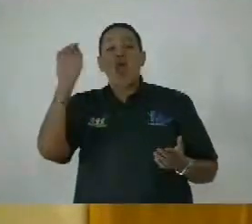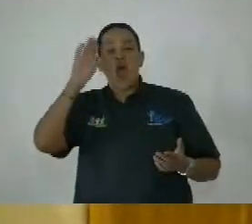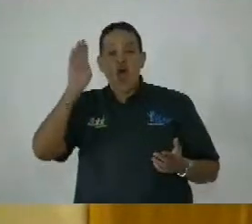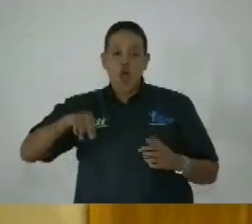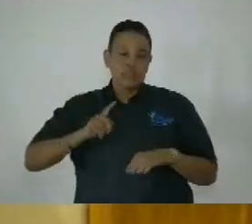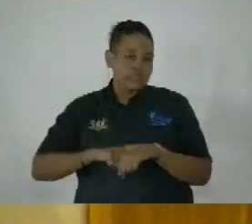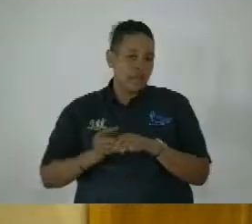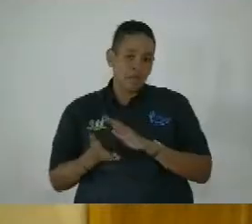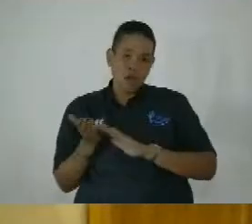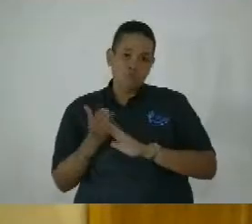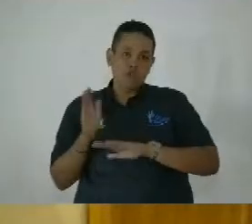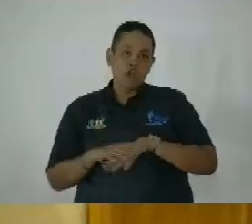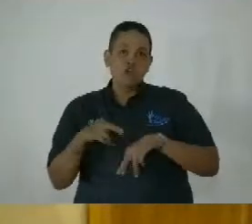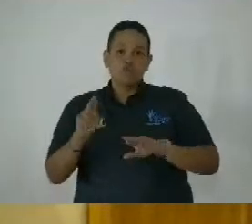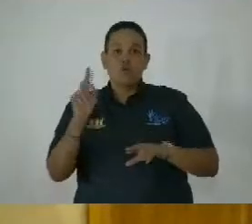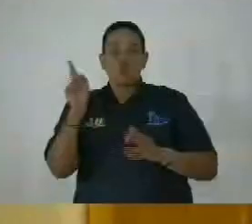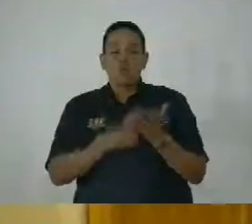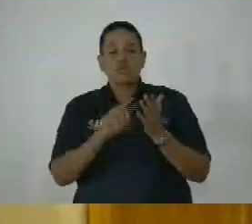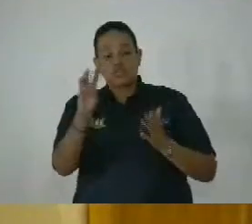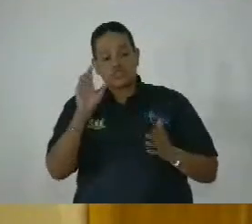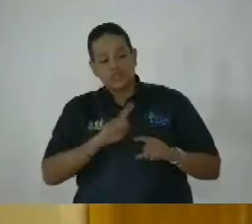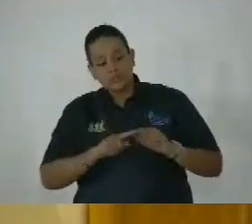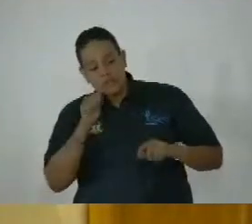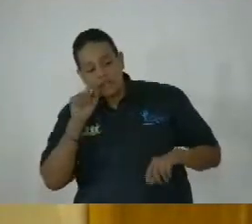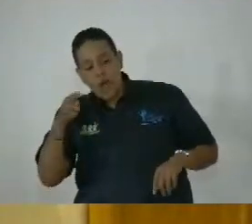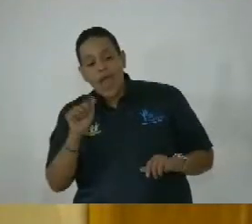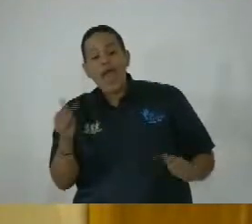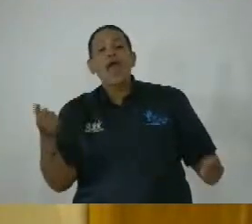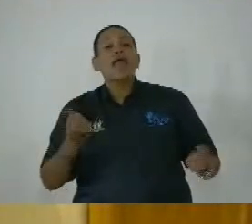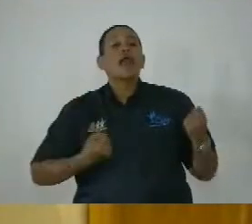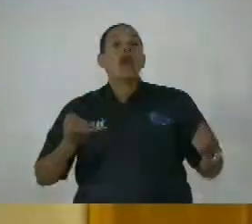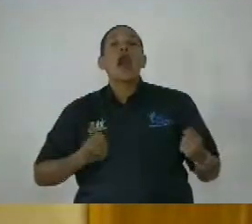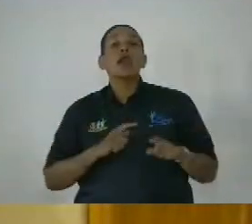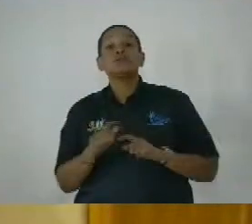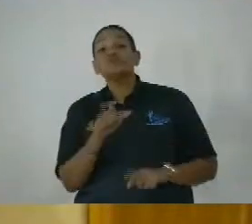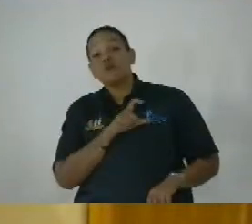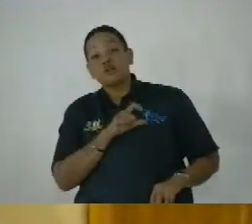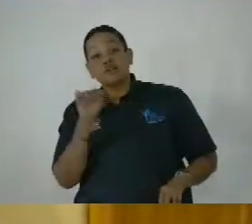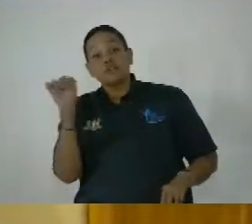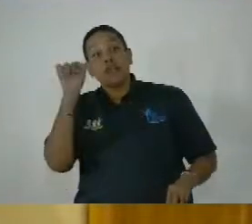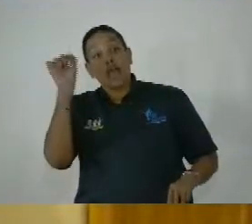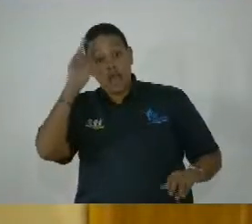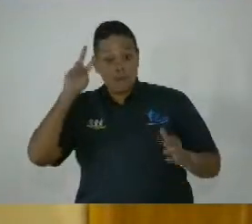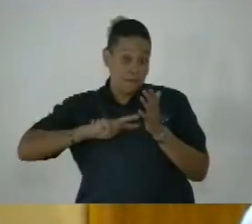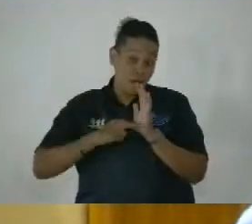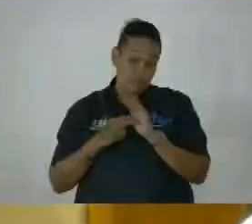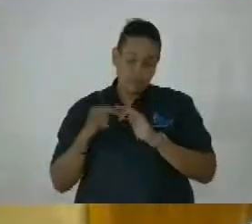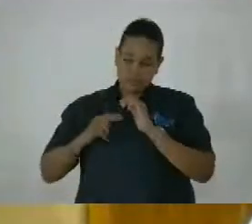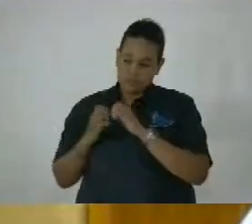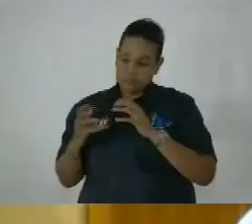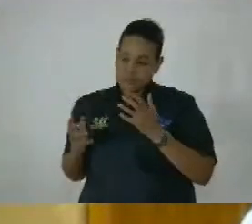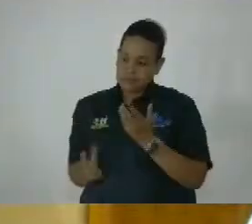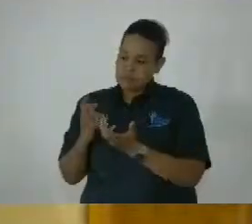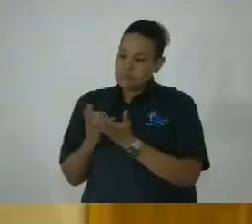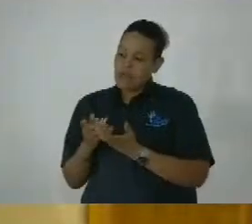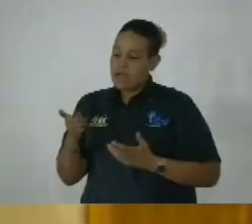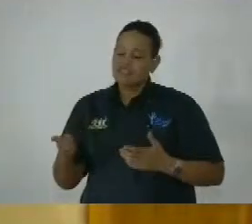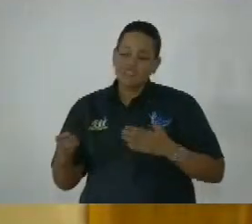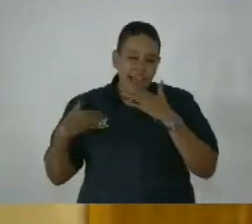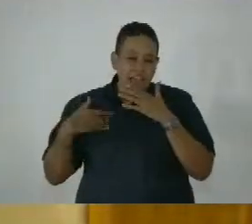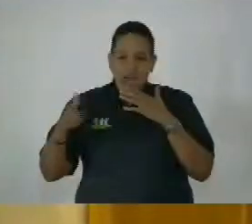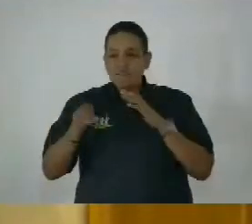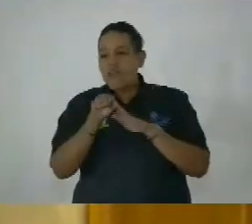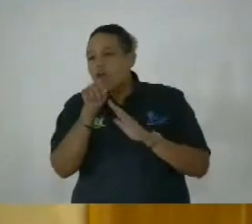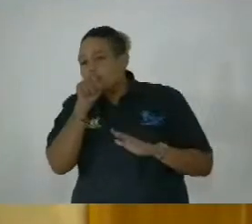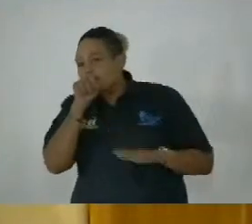times. But it's not just any vehicle, it's a police vehicle, a purpose-built vehicle, with its